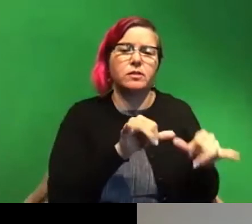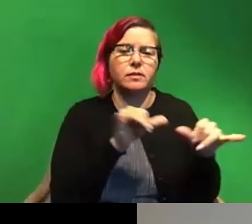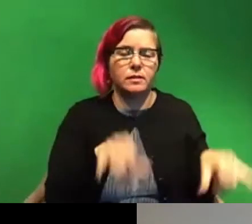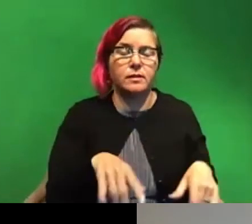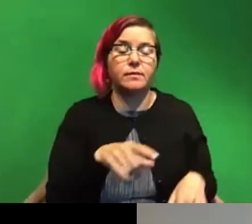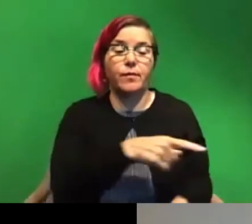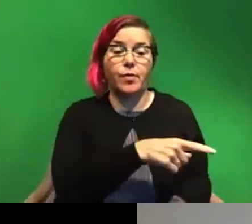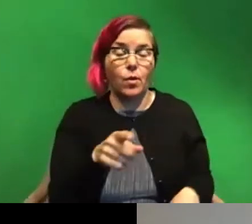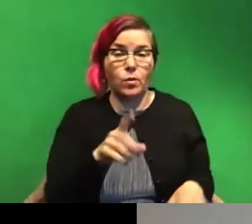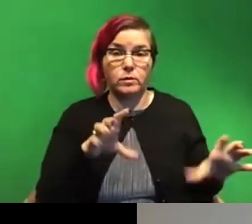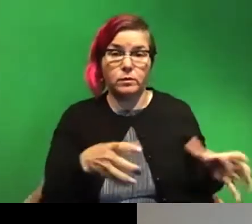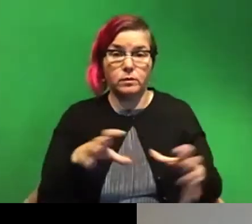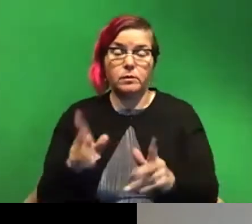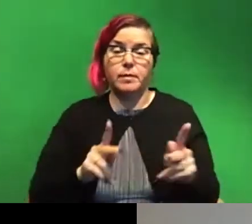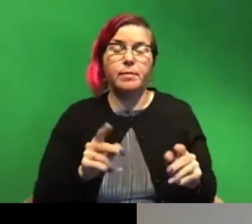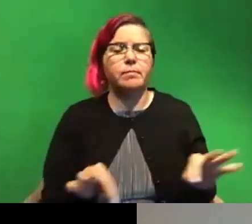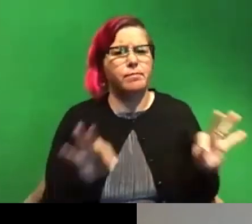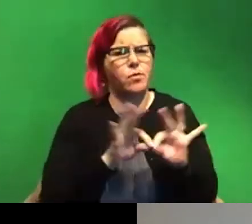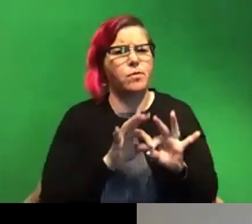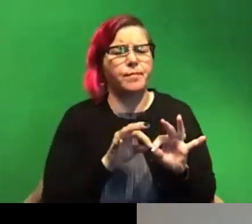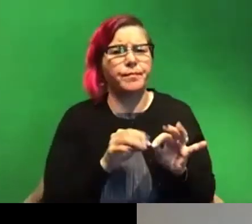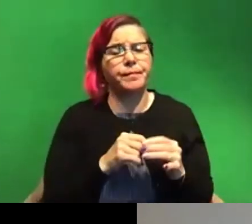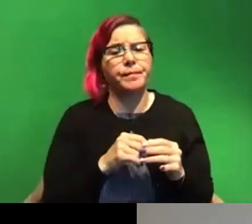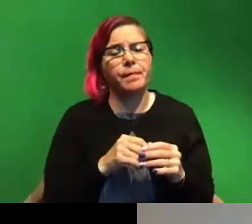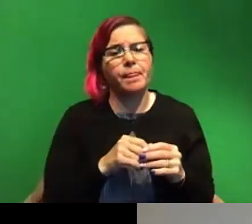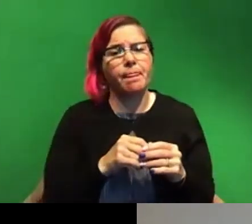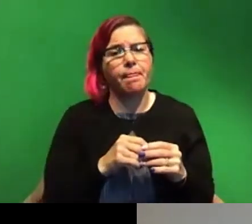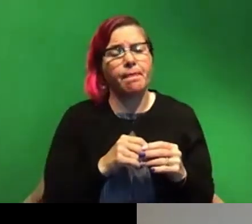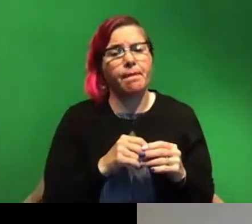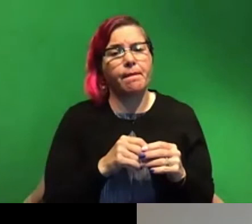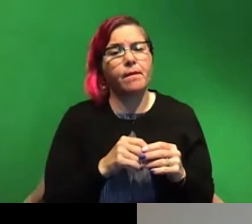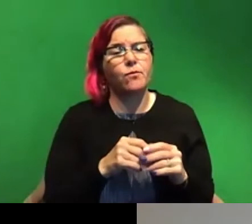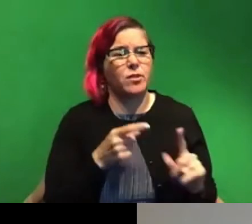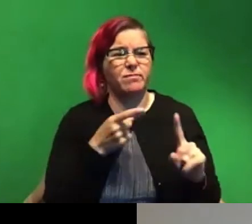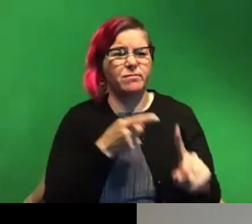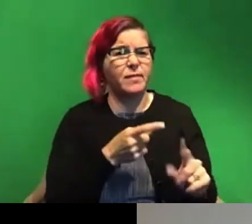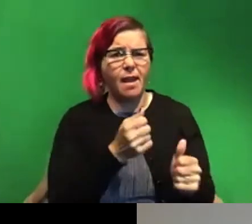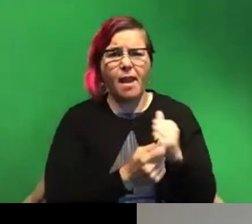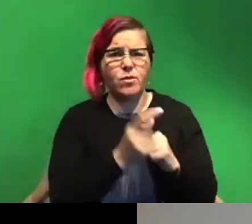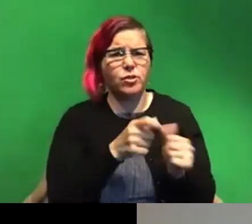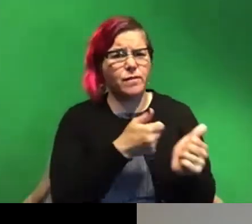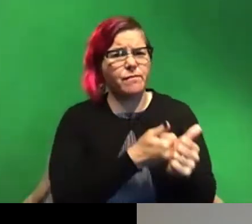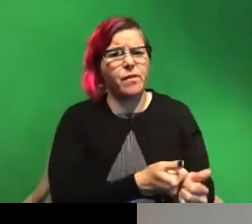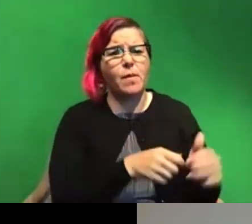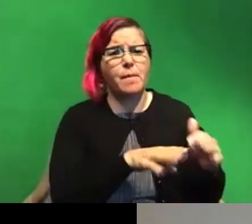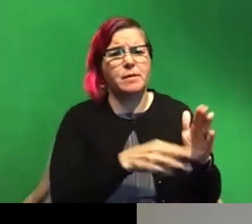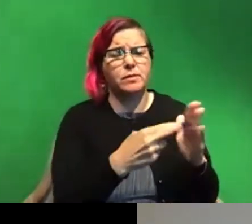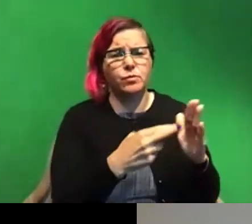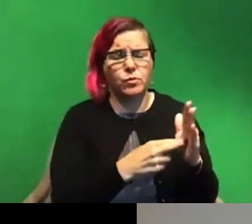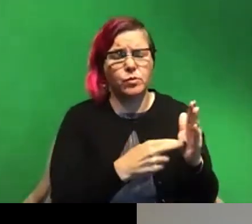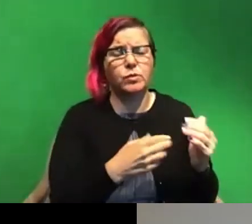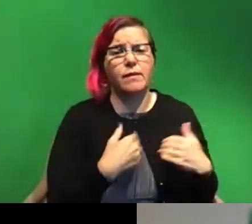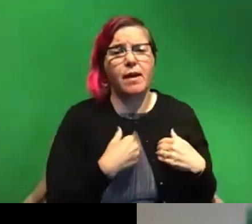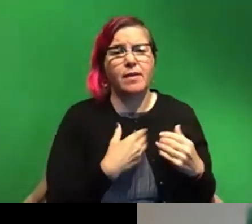these people, it's especially important. But when it comes down to it, everyone should be following basic rules of having things